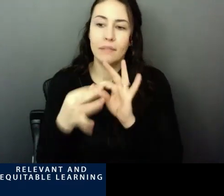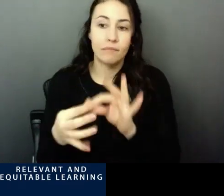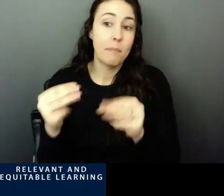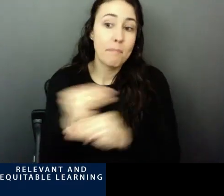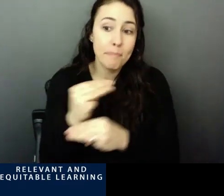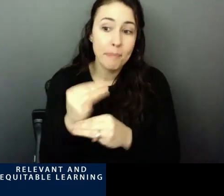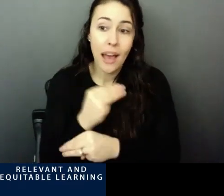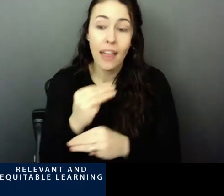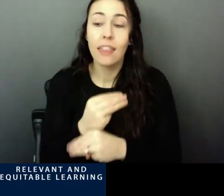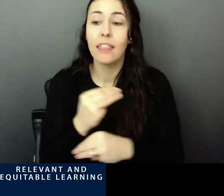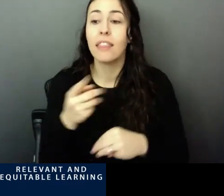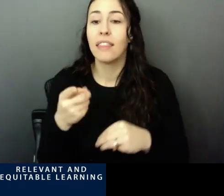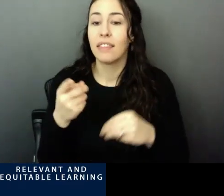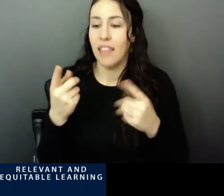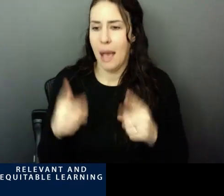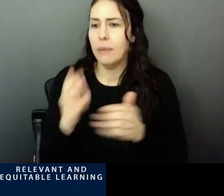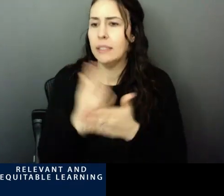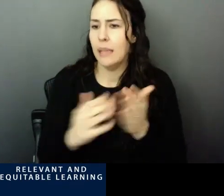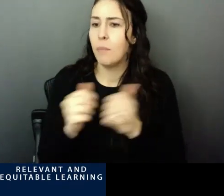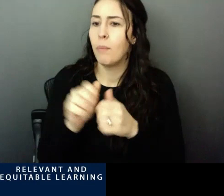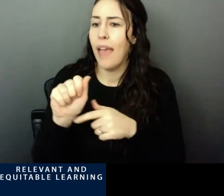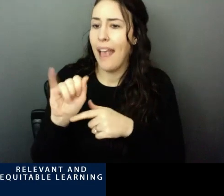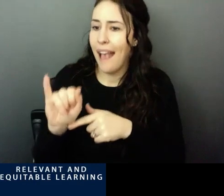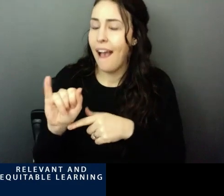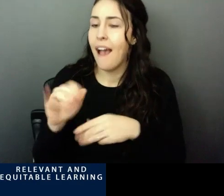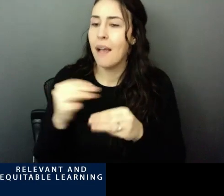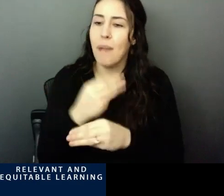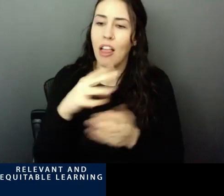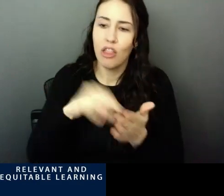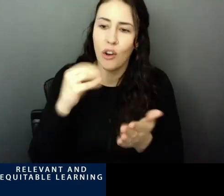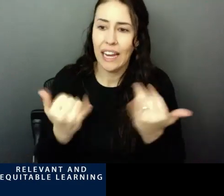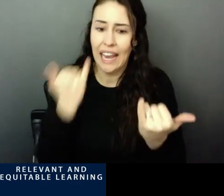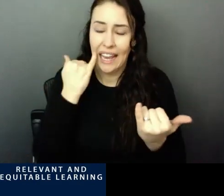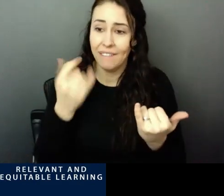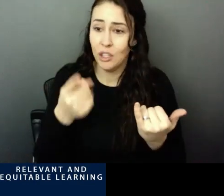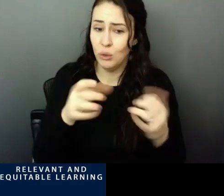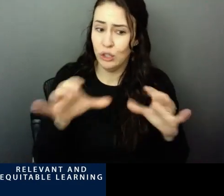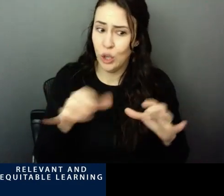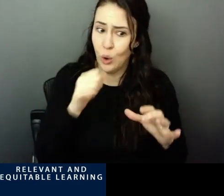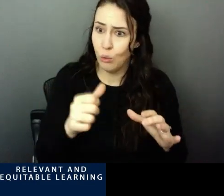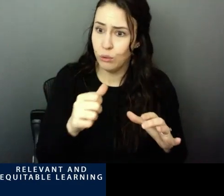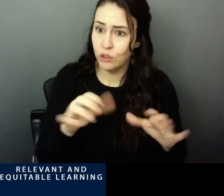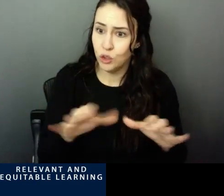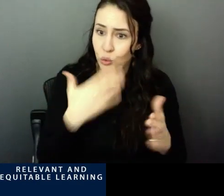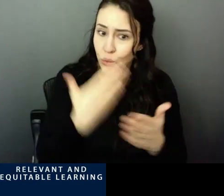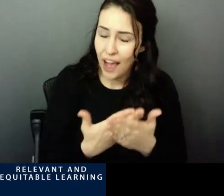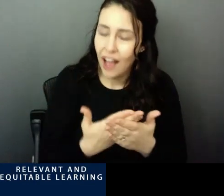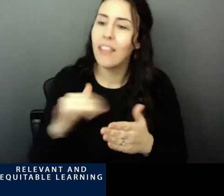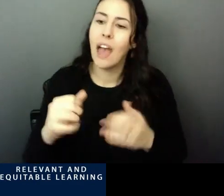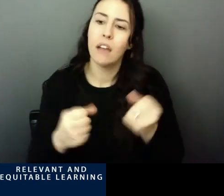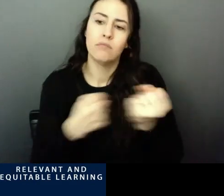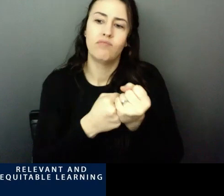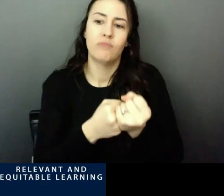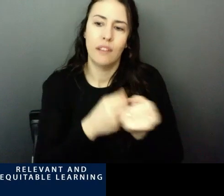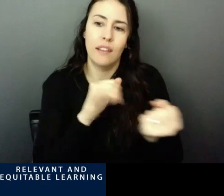happening actually with some artificial intelligence and math learning, where things, if you may not do well on something, it reinforces that. And it's based on a lot of